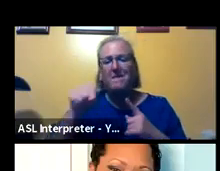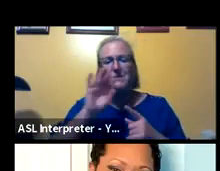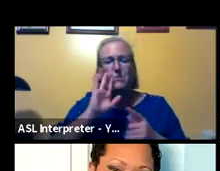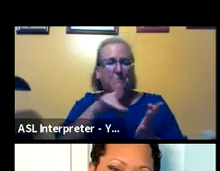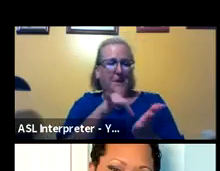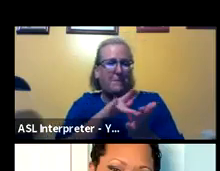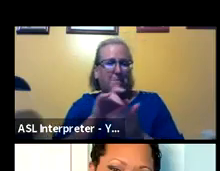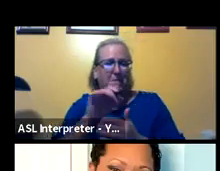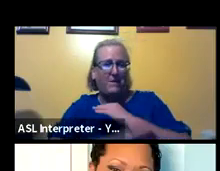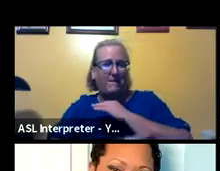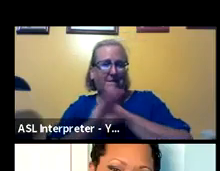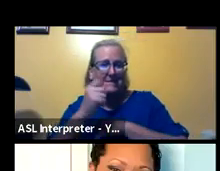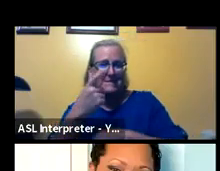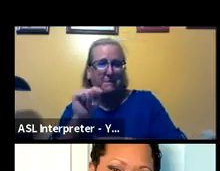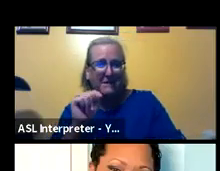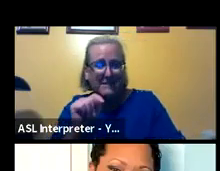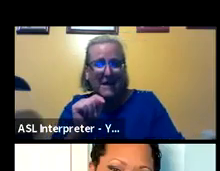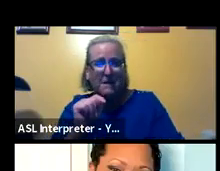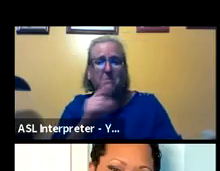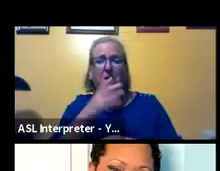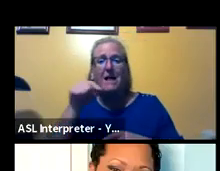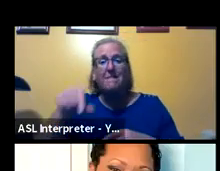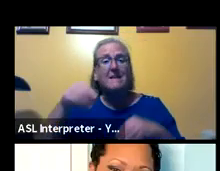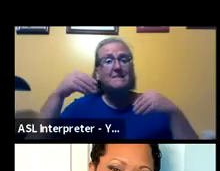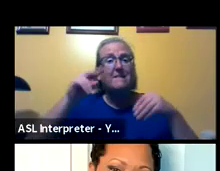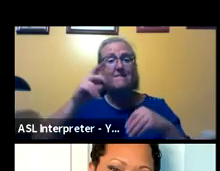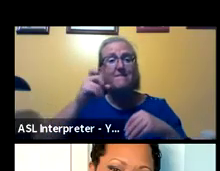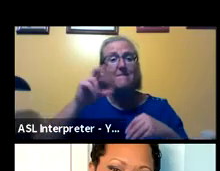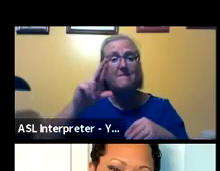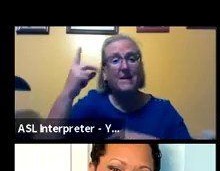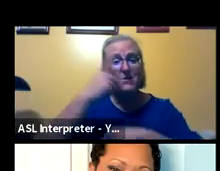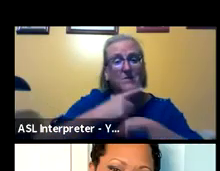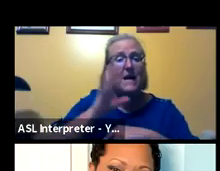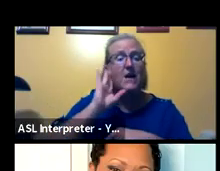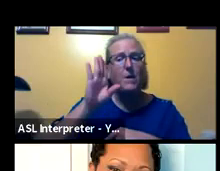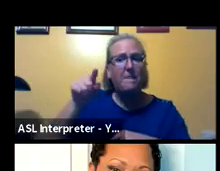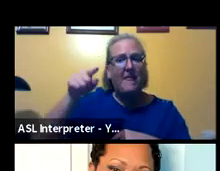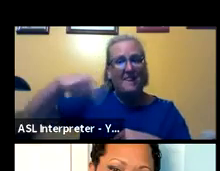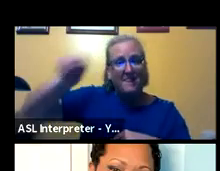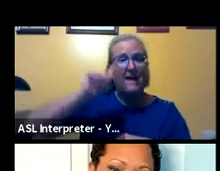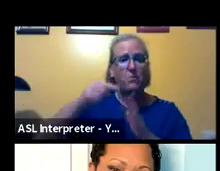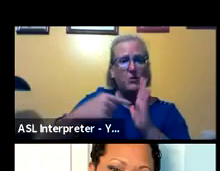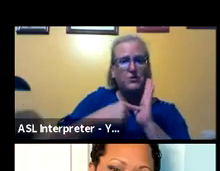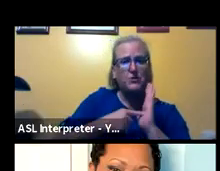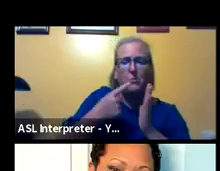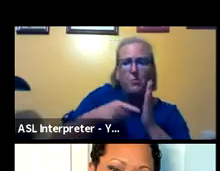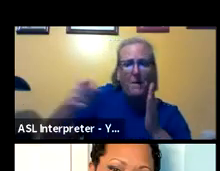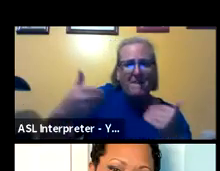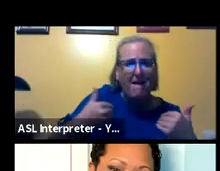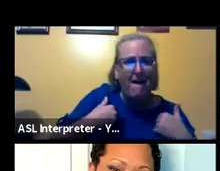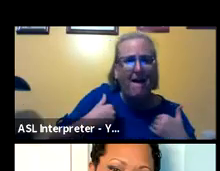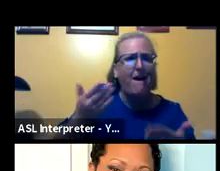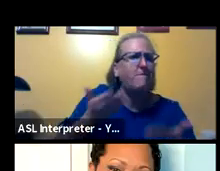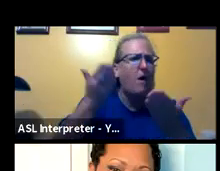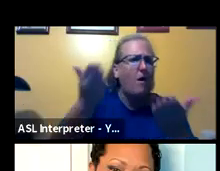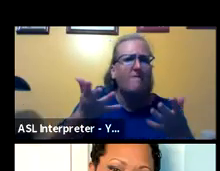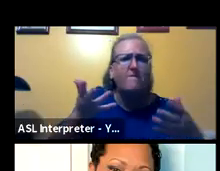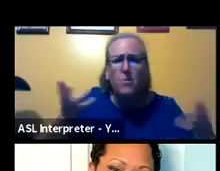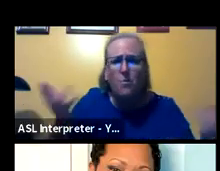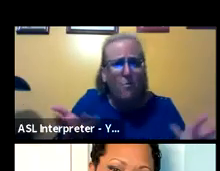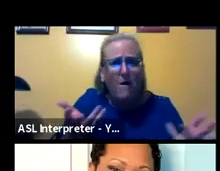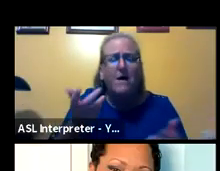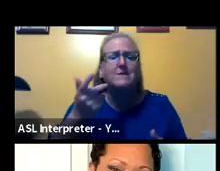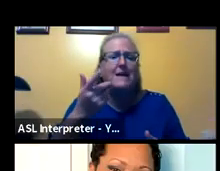mid-September, and this vendor day is going to not only have an emphasis on showing us, their wares and what they have to offer, but to